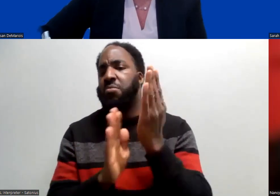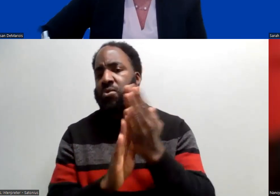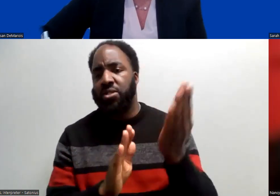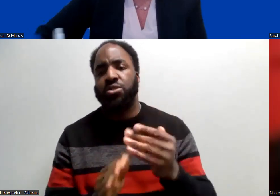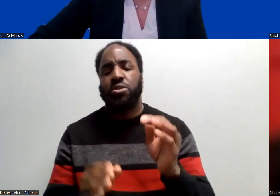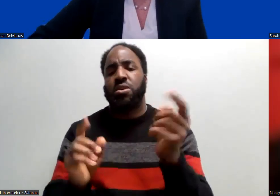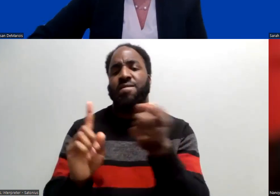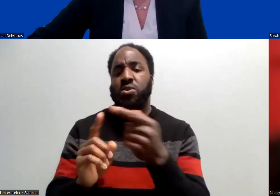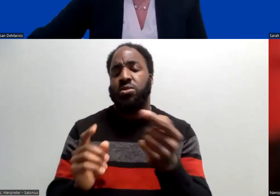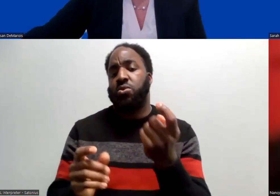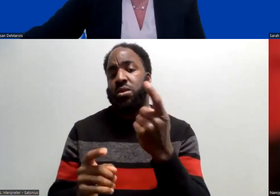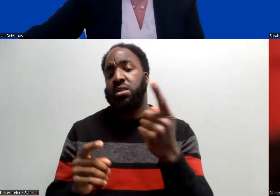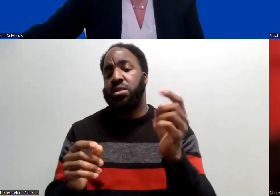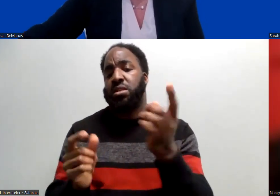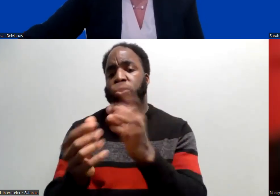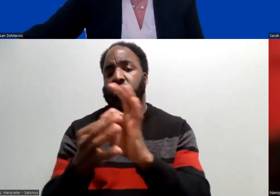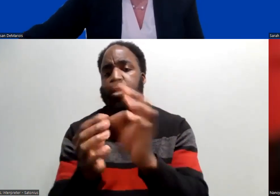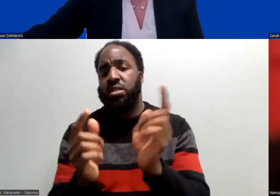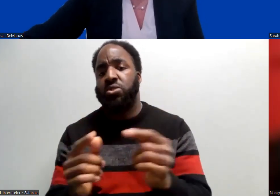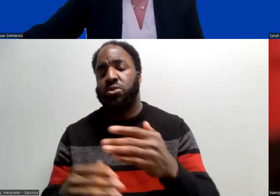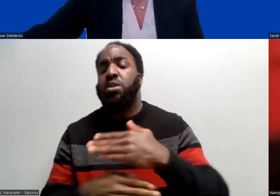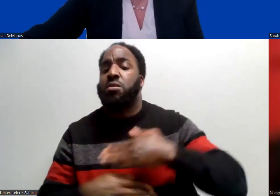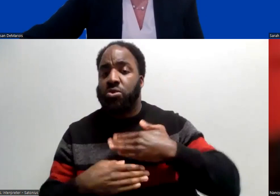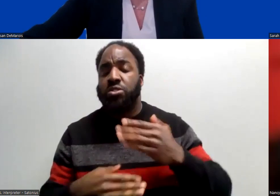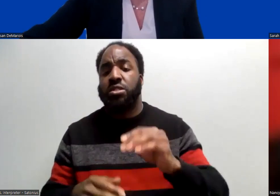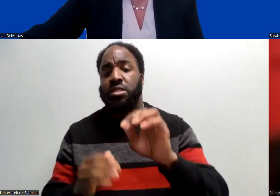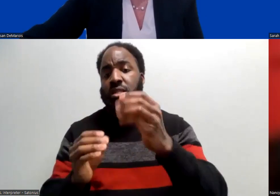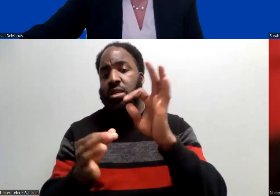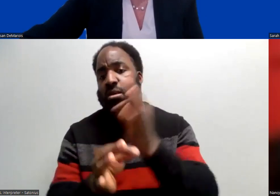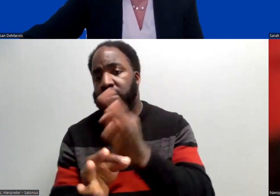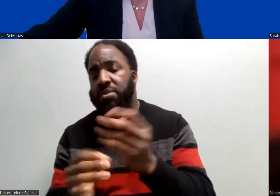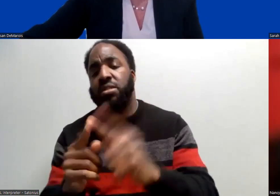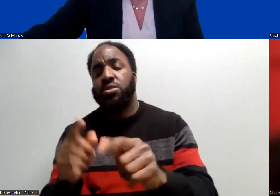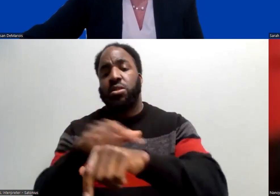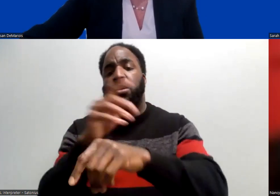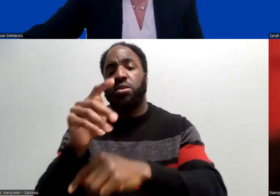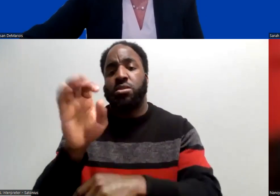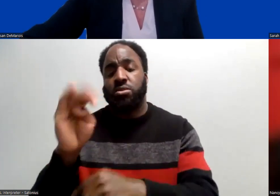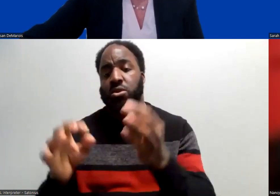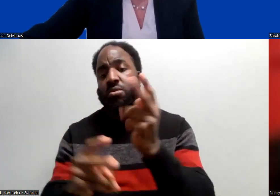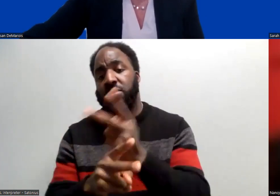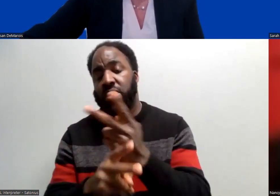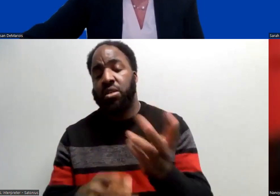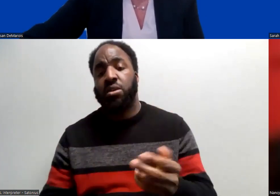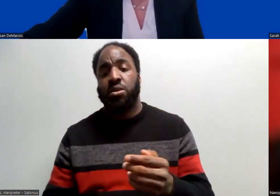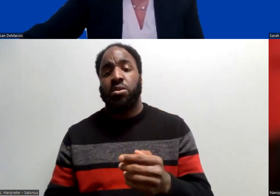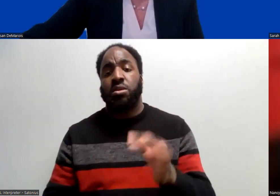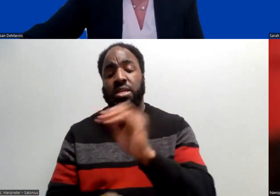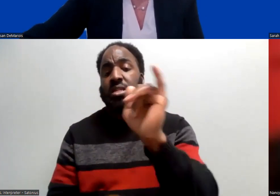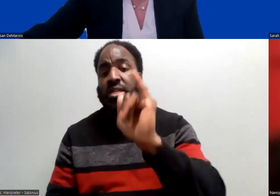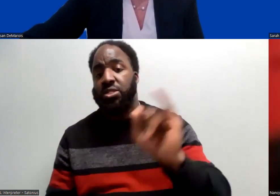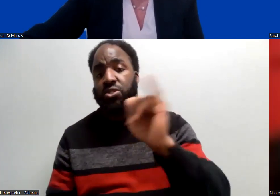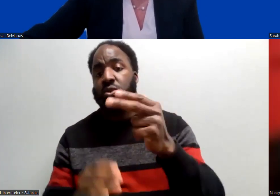with really appreciating the commitment to the long-term care universal social insurance